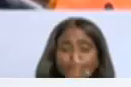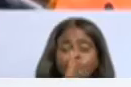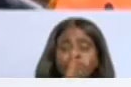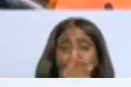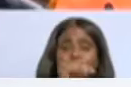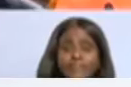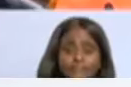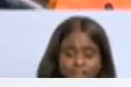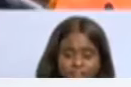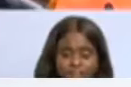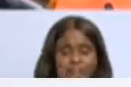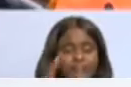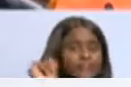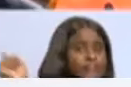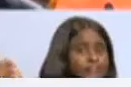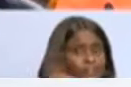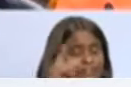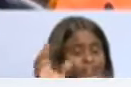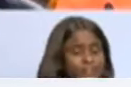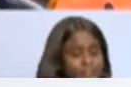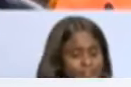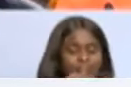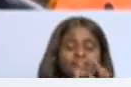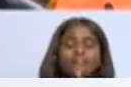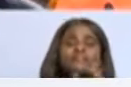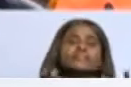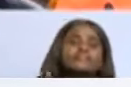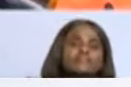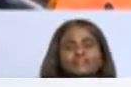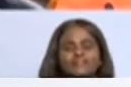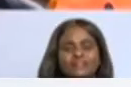deposits across the whole country has commenced.